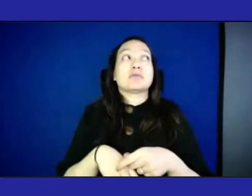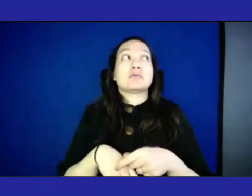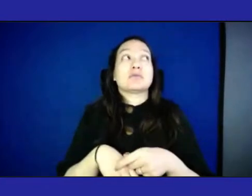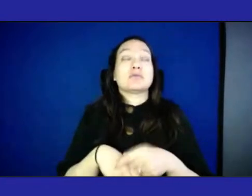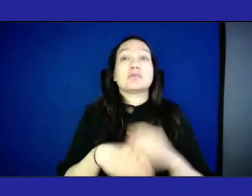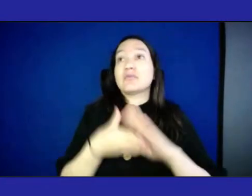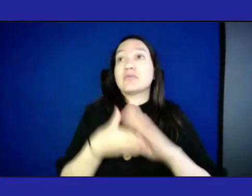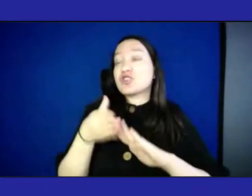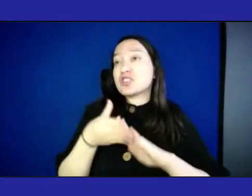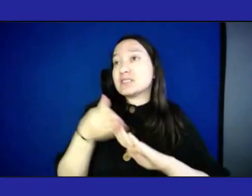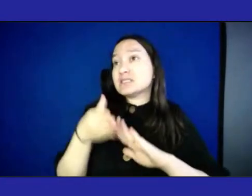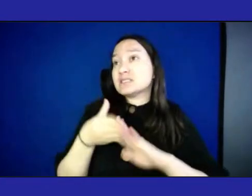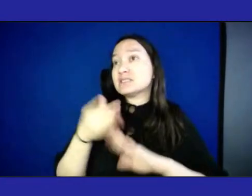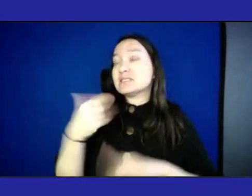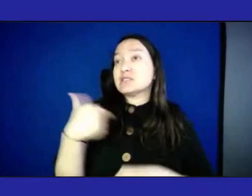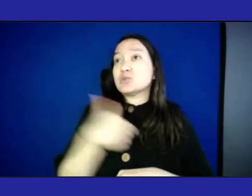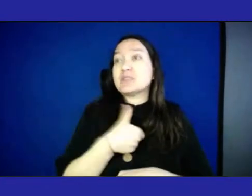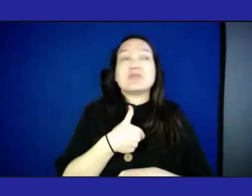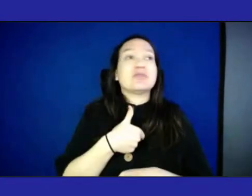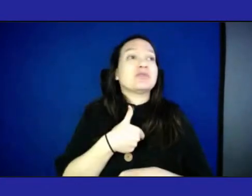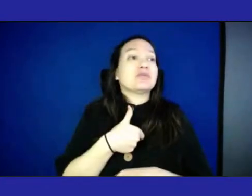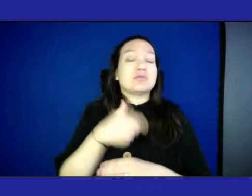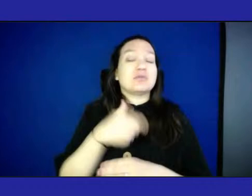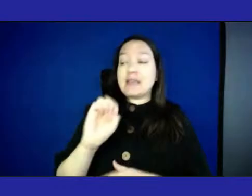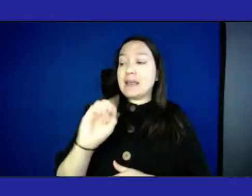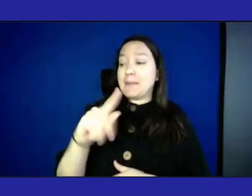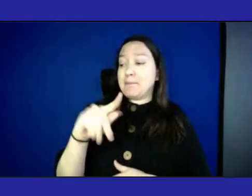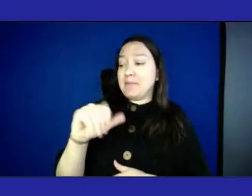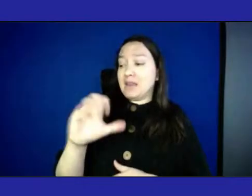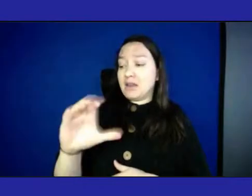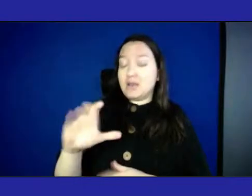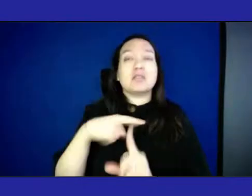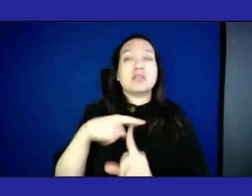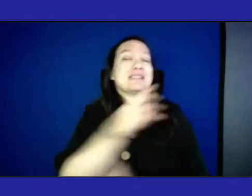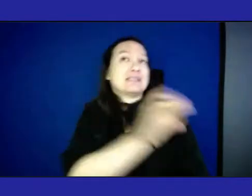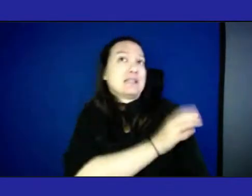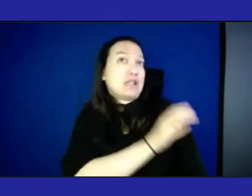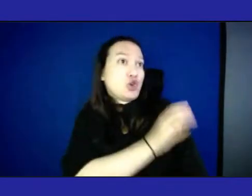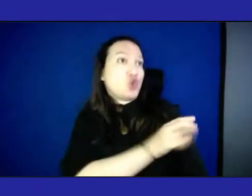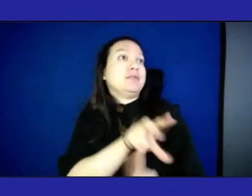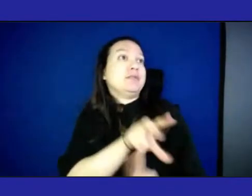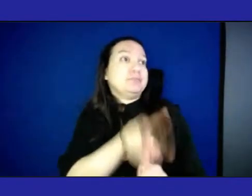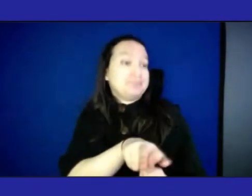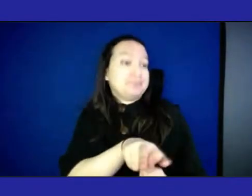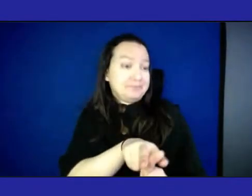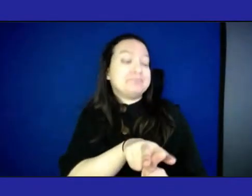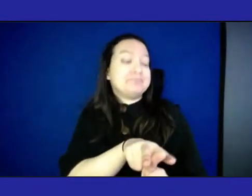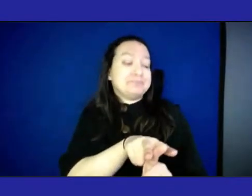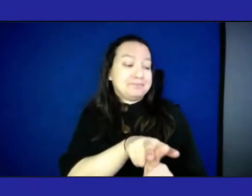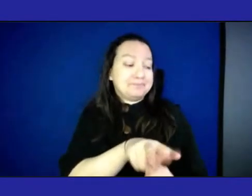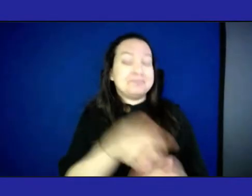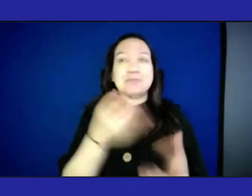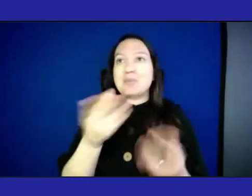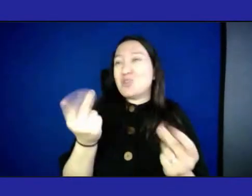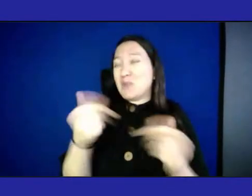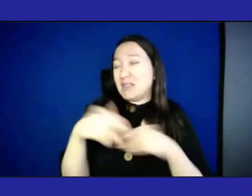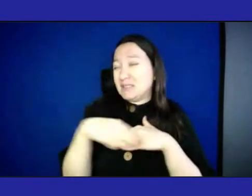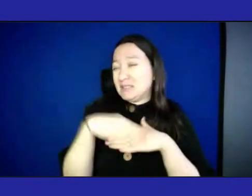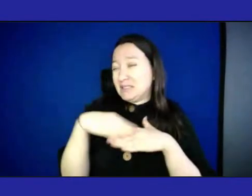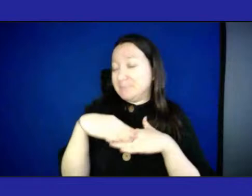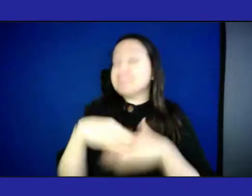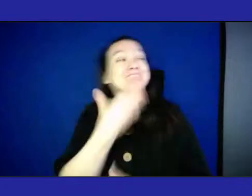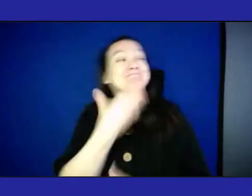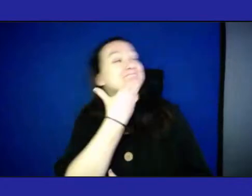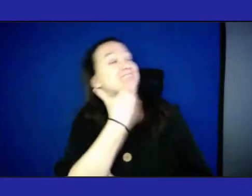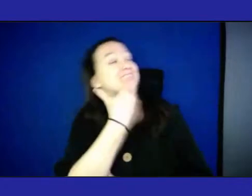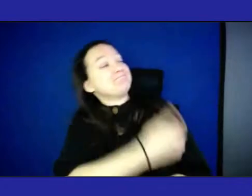functionality that we have brought both to Epic as well as clinical applications. And maybe a quick overview. Sure, thanks, Kim. So one